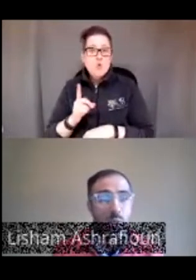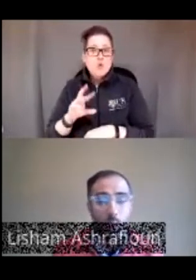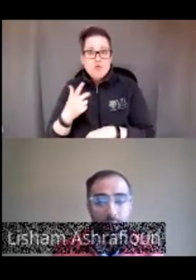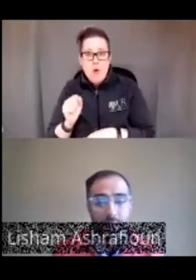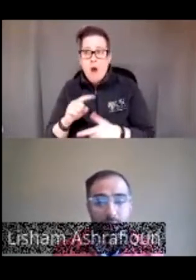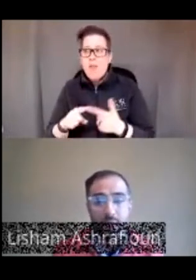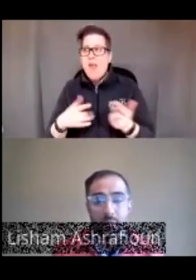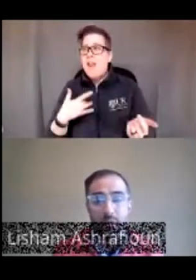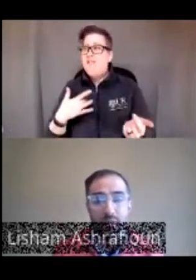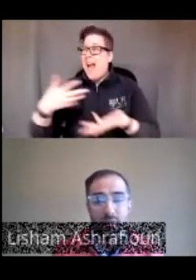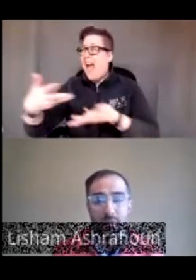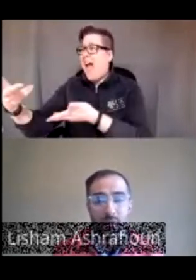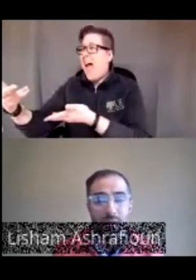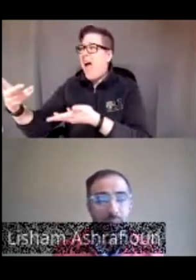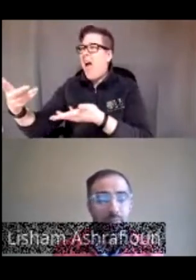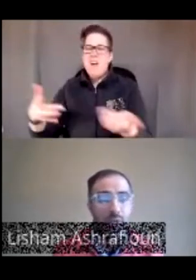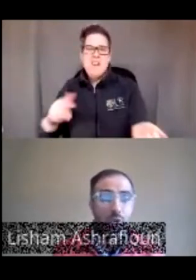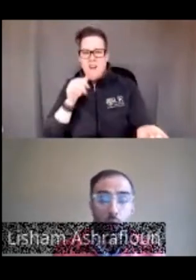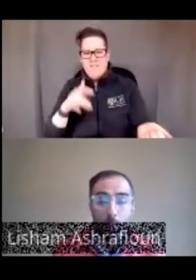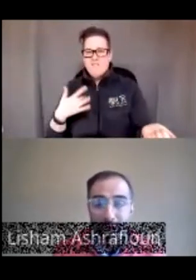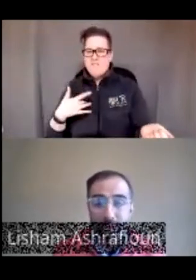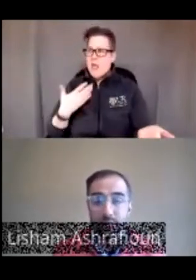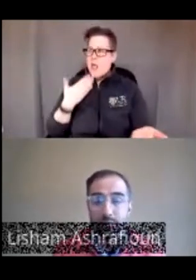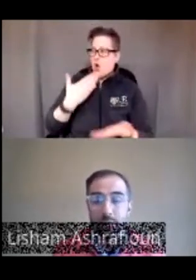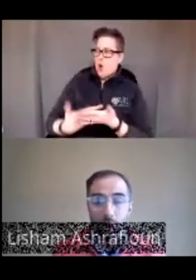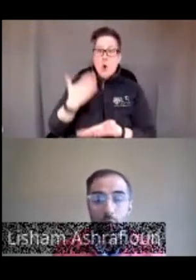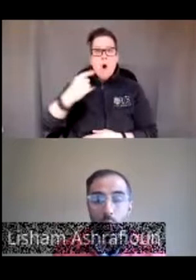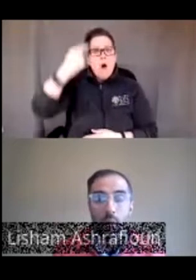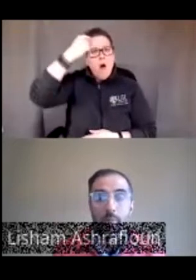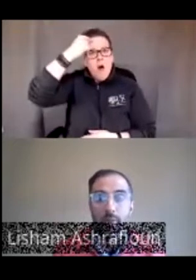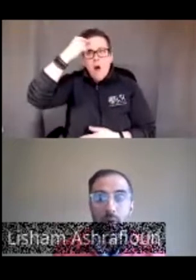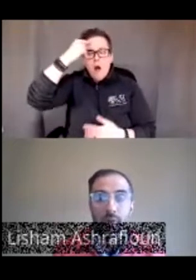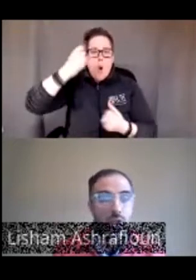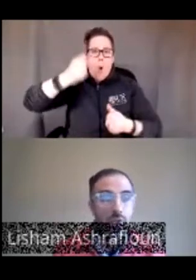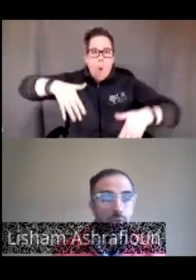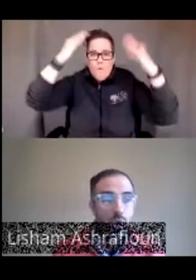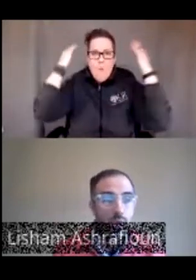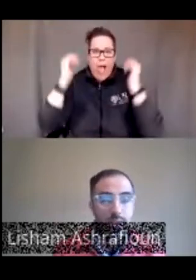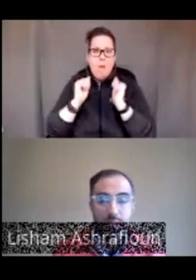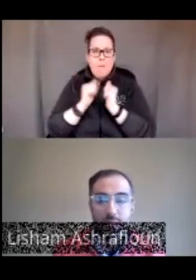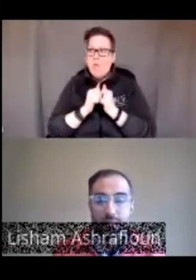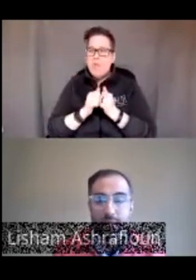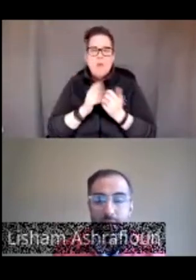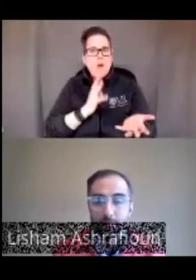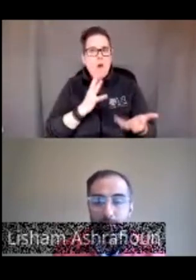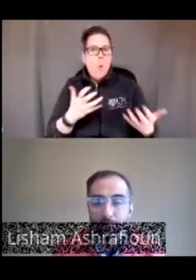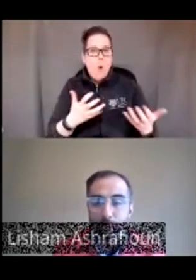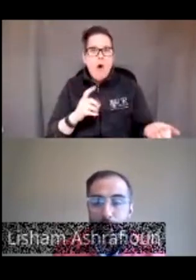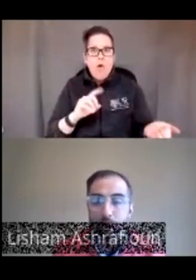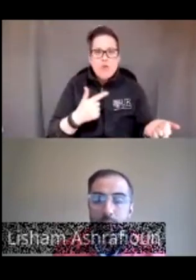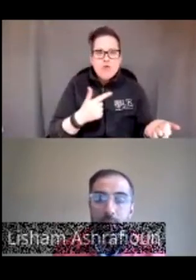less rewarding because of neural mechanisms being overwhelmed by the motivation for drug seeking instead.